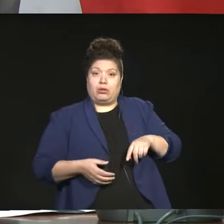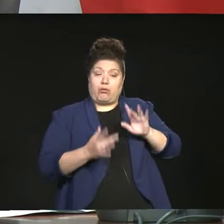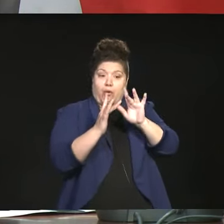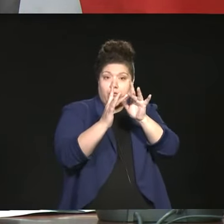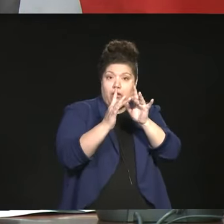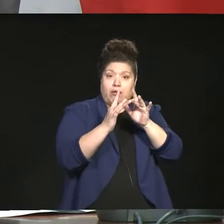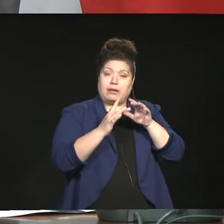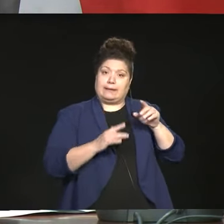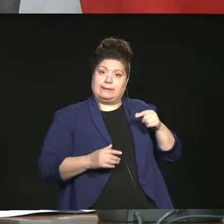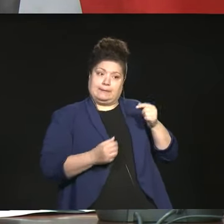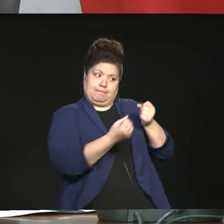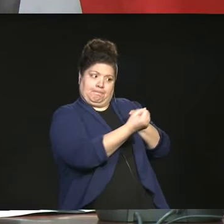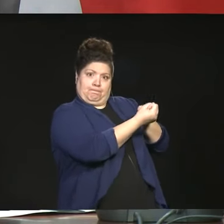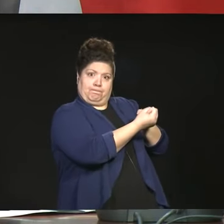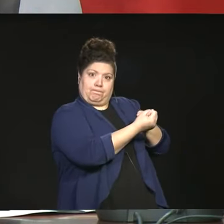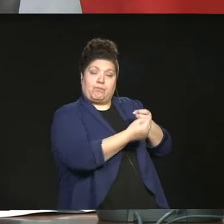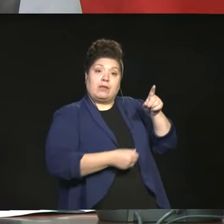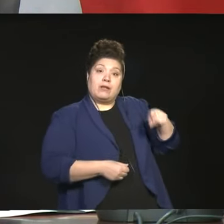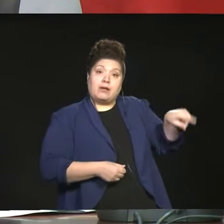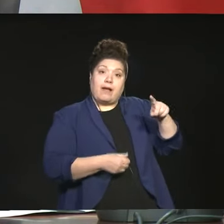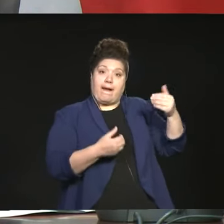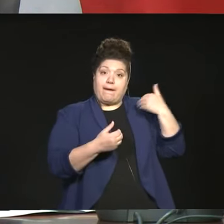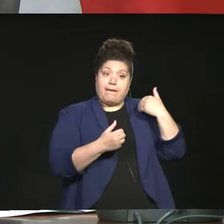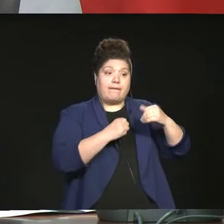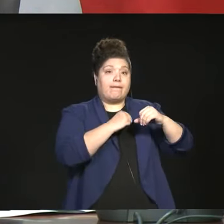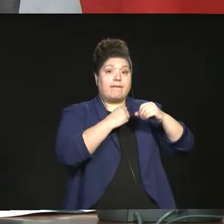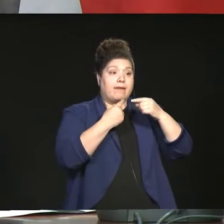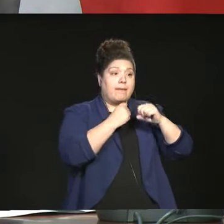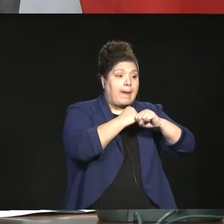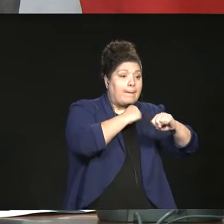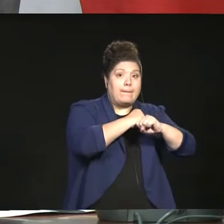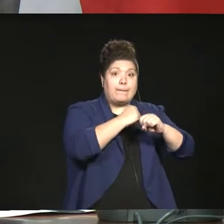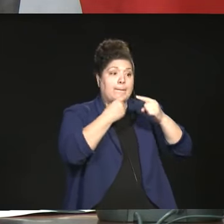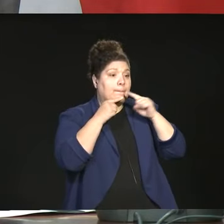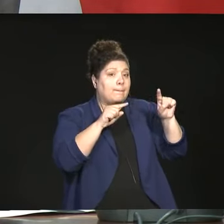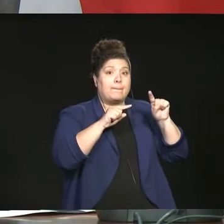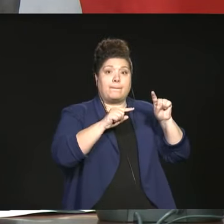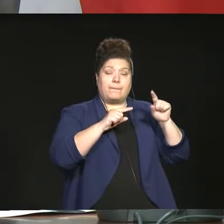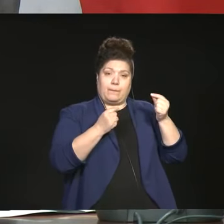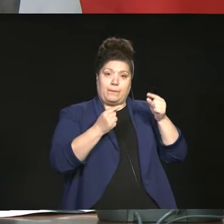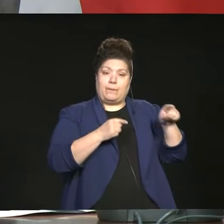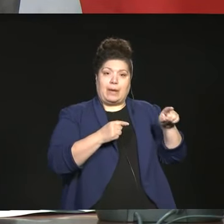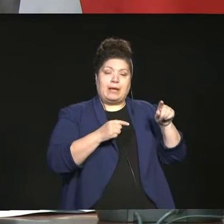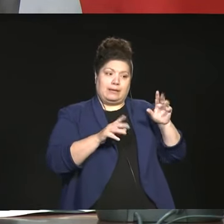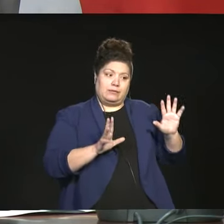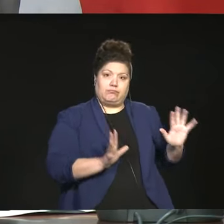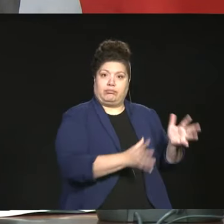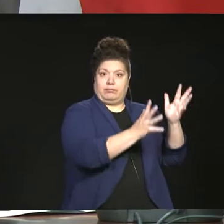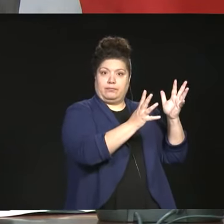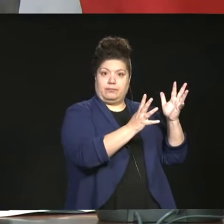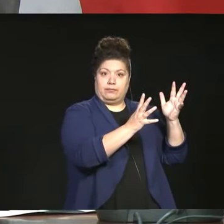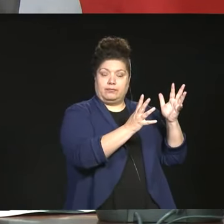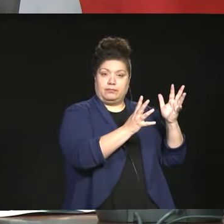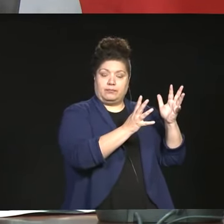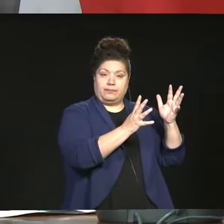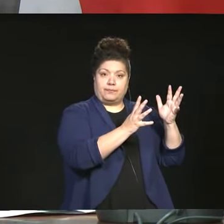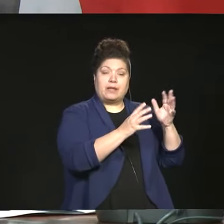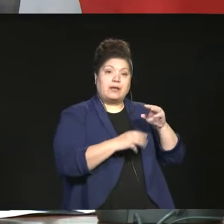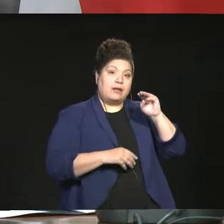un peu d'air frais à nos médias, j'ai l'assurance de mes collègues ministres de la Santé et des Travaux publics travaillant sur ce dossier qu'ils seront payés